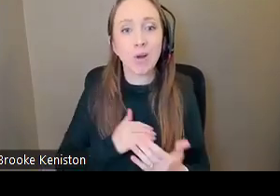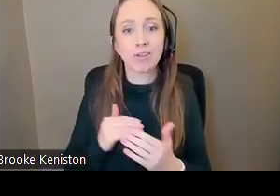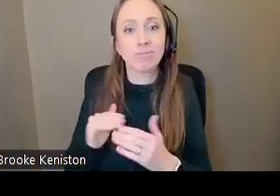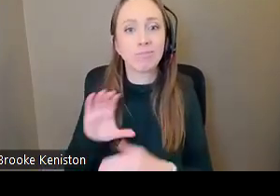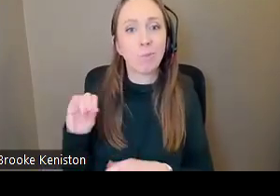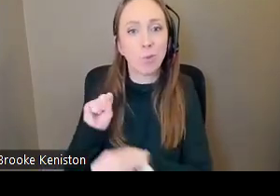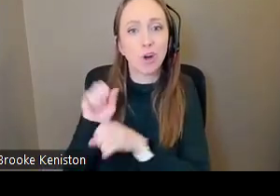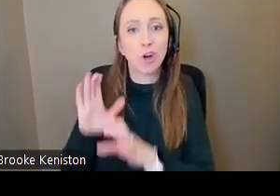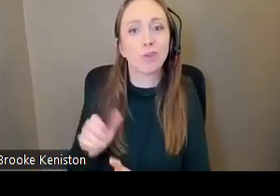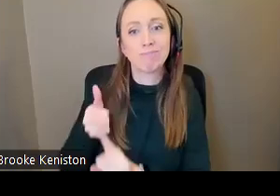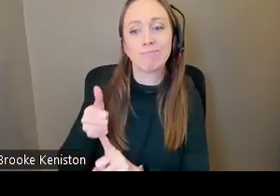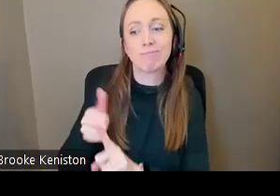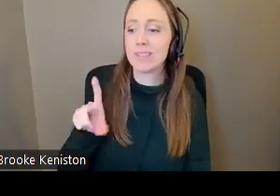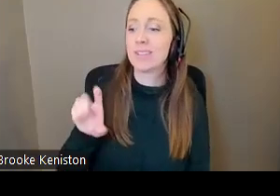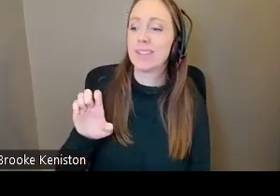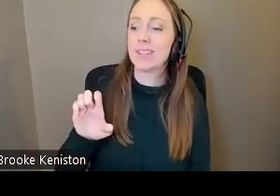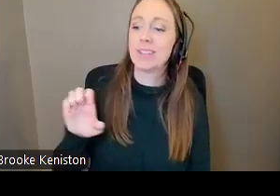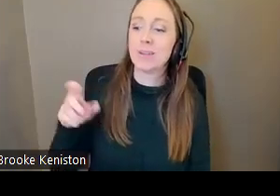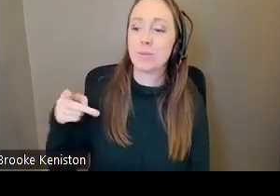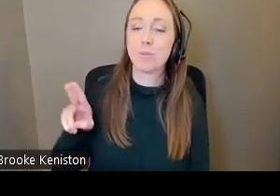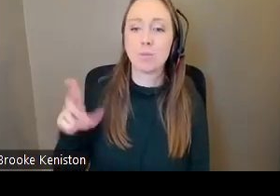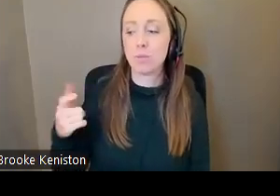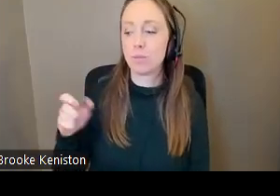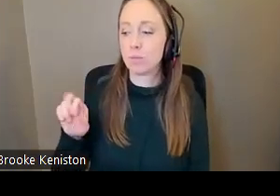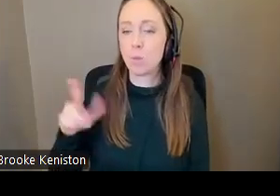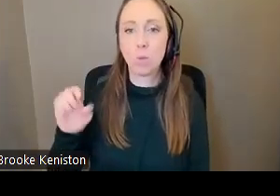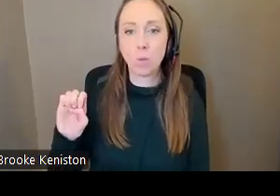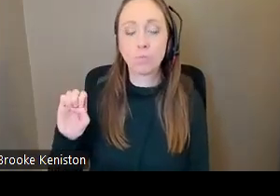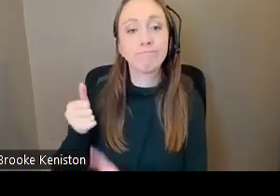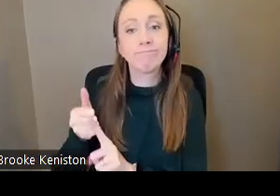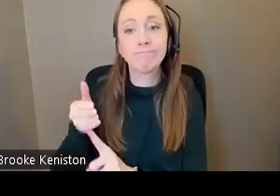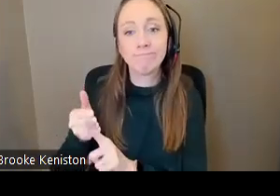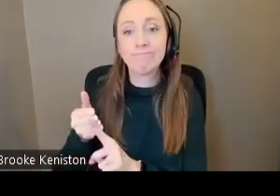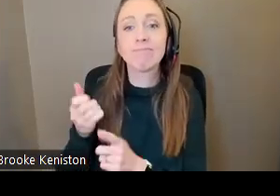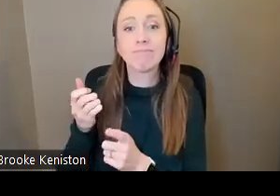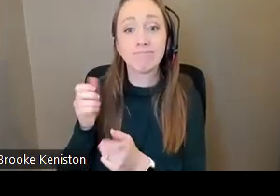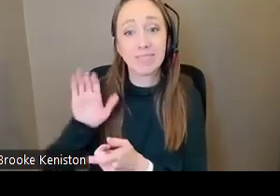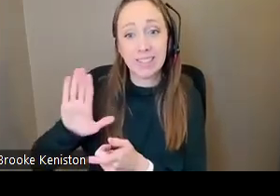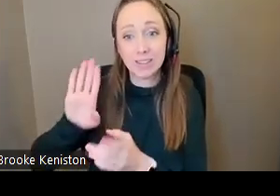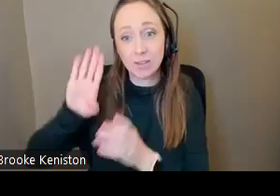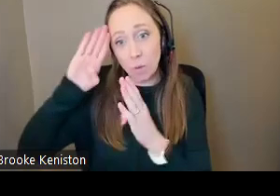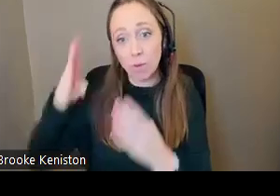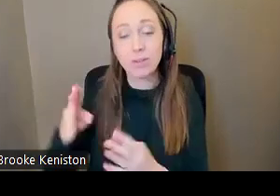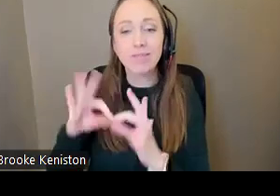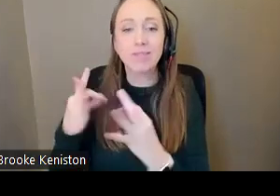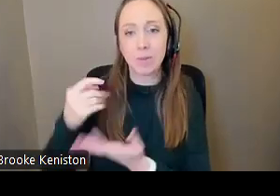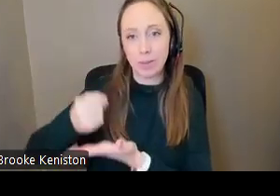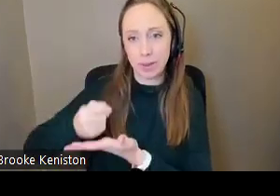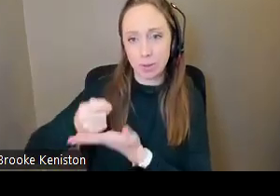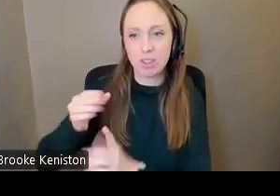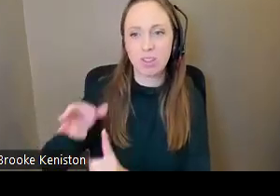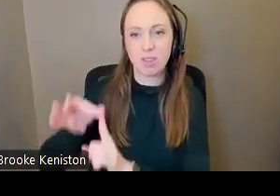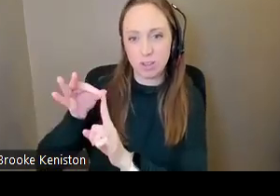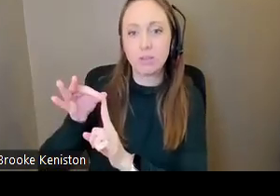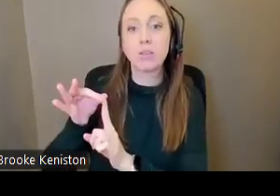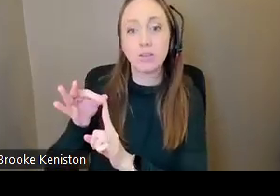George. Deepu completed his PhD in Human Development and Family Science with a specialization in family therapy from